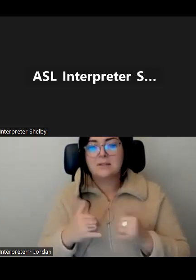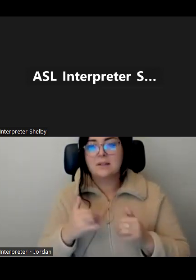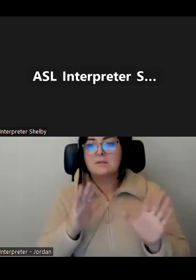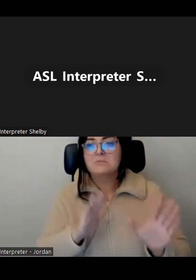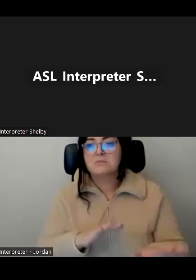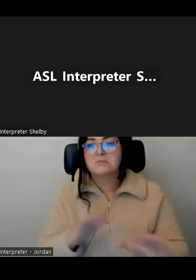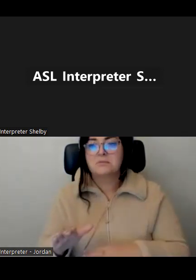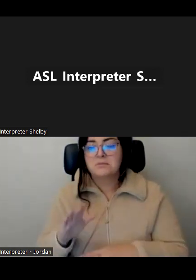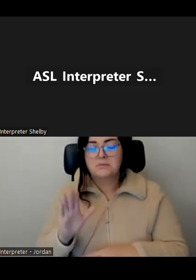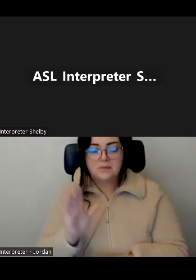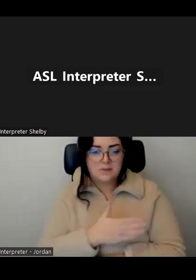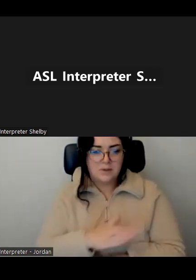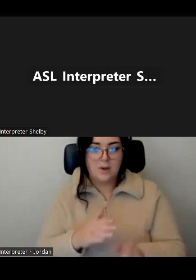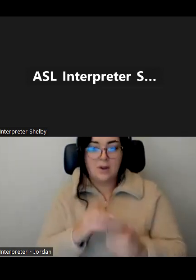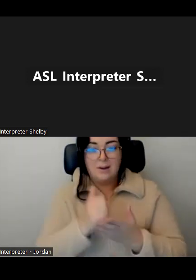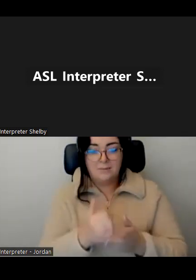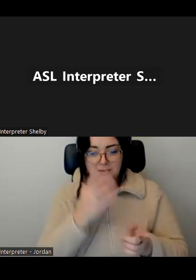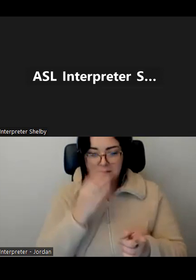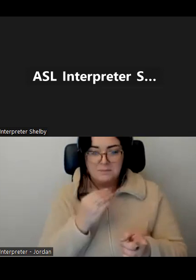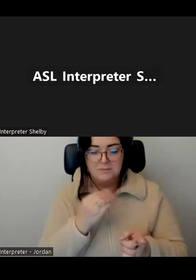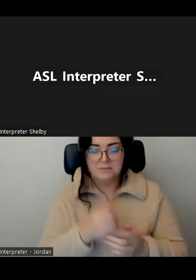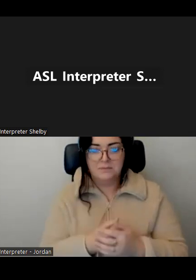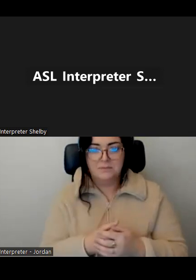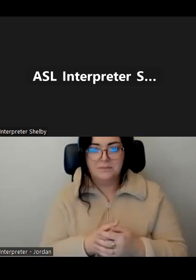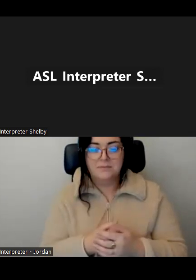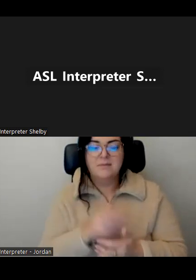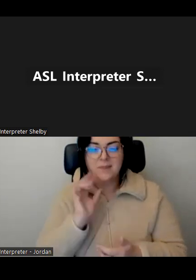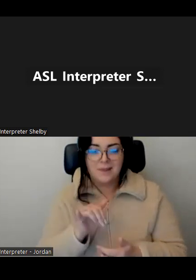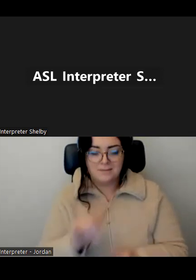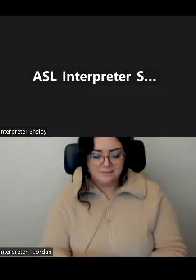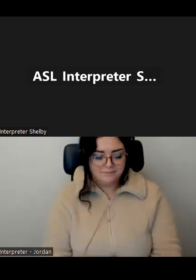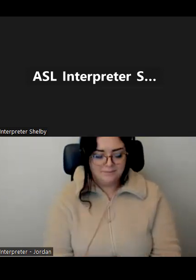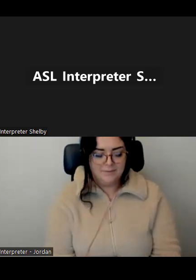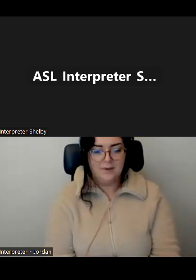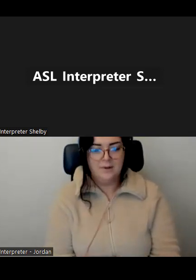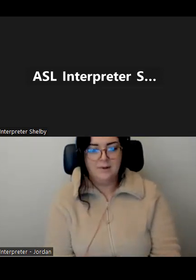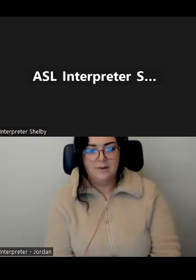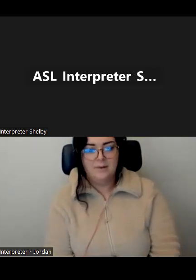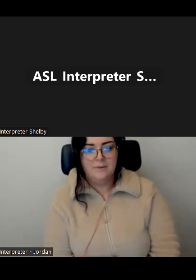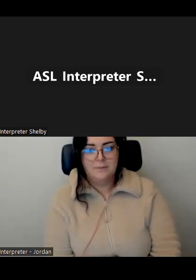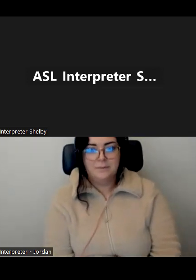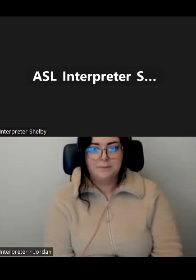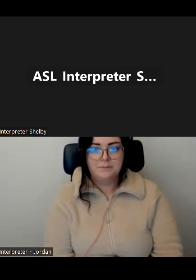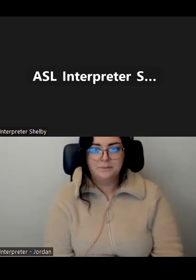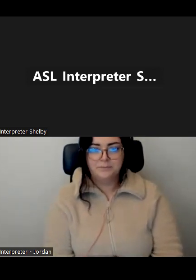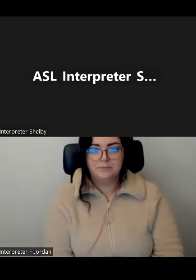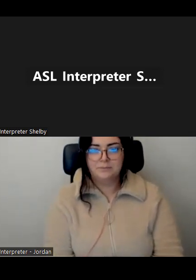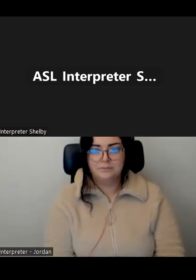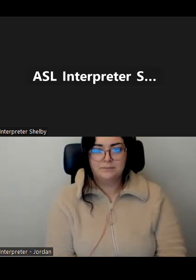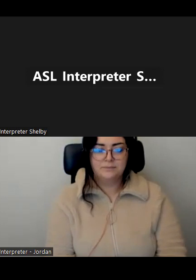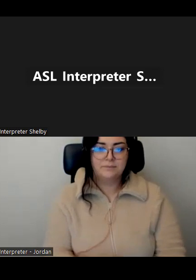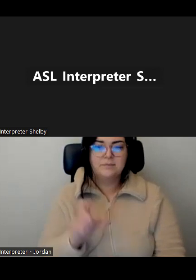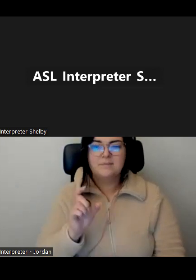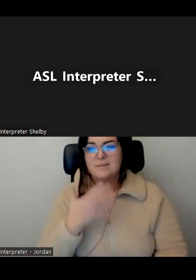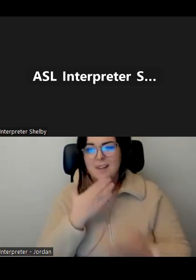her sleep. So that's what we do. And of course, we're making sure that the room is dark enough,